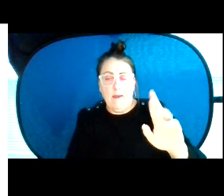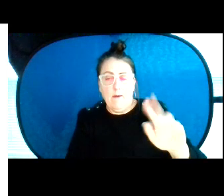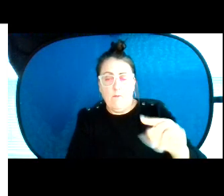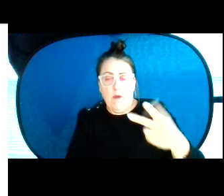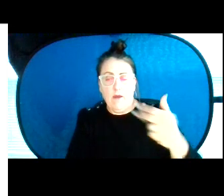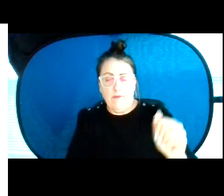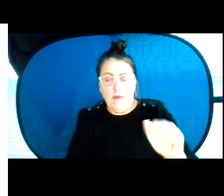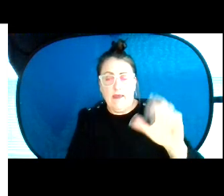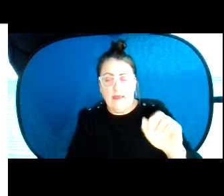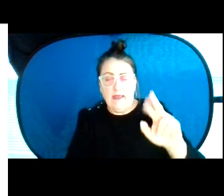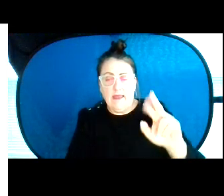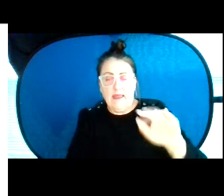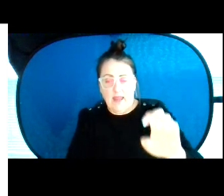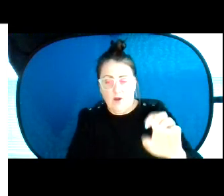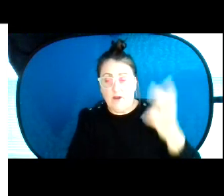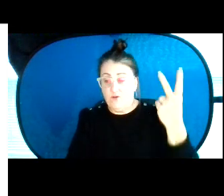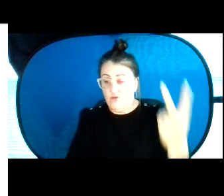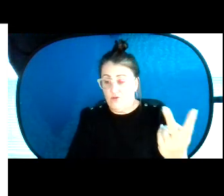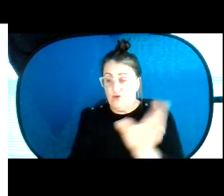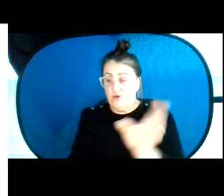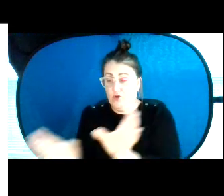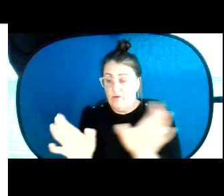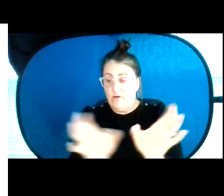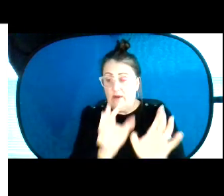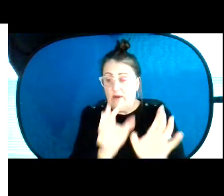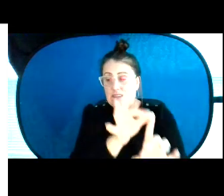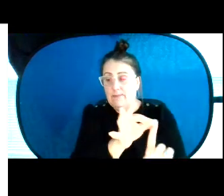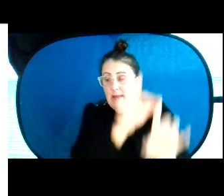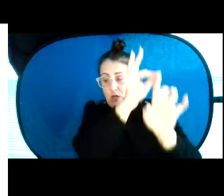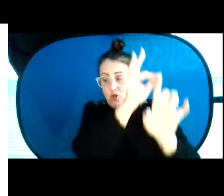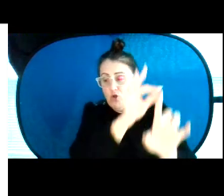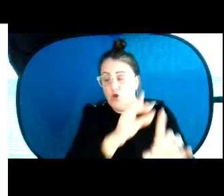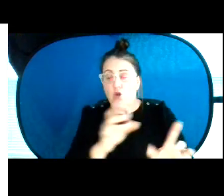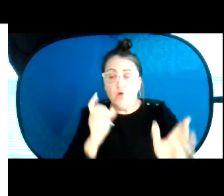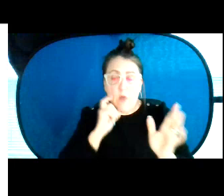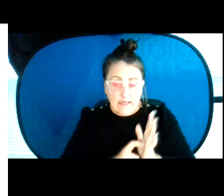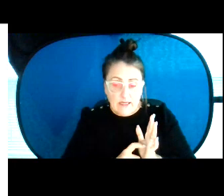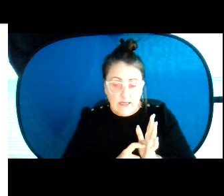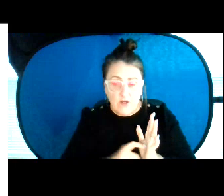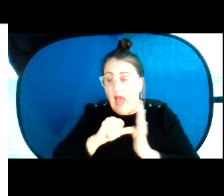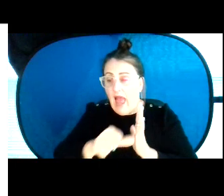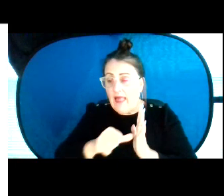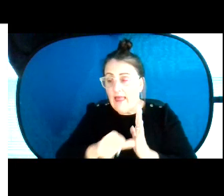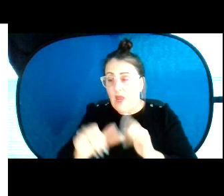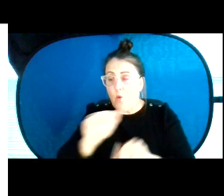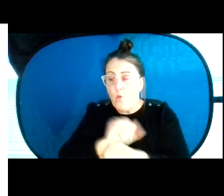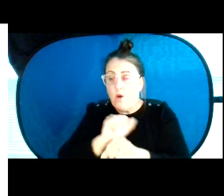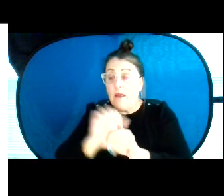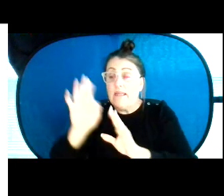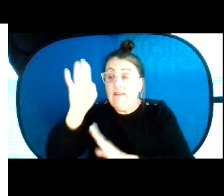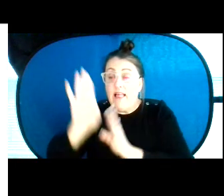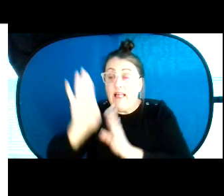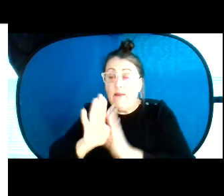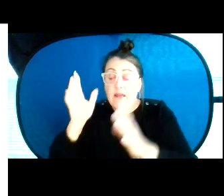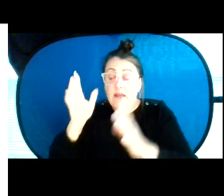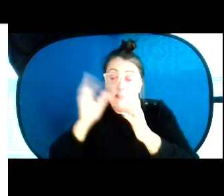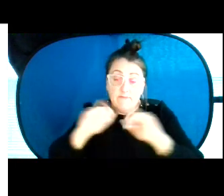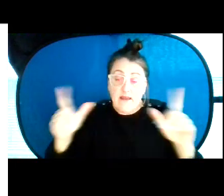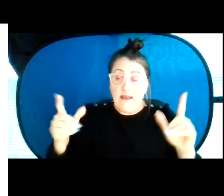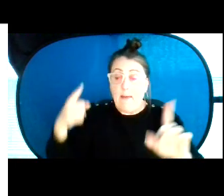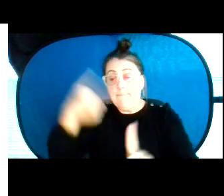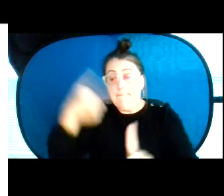Akemi Hernandez these certificates of special congressional recognition highlighting their work, developing the vision, guiding principles, and mission